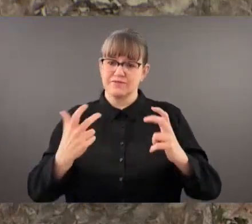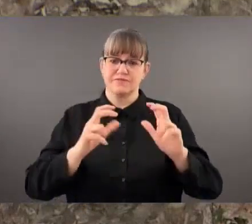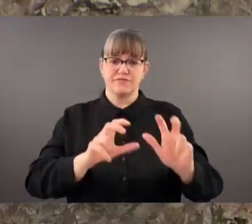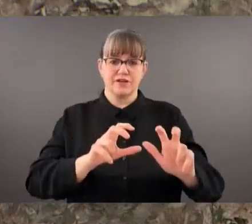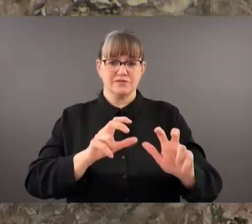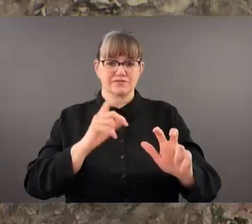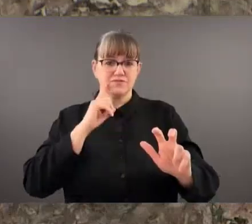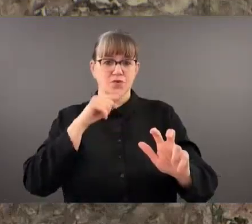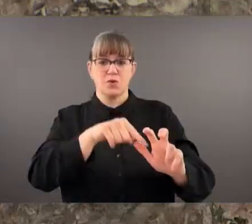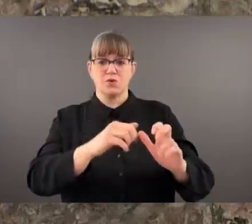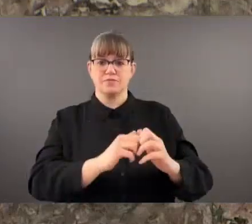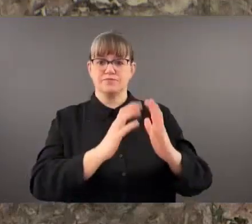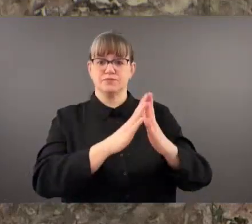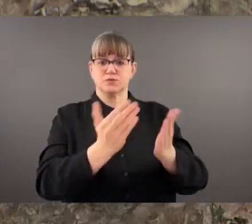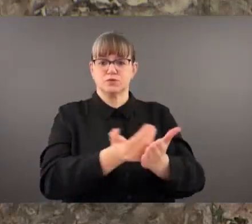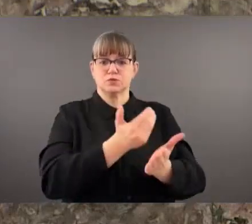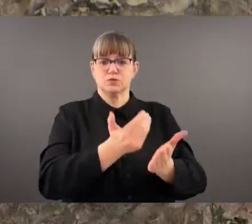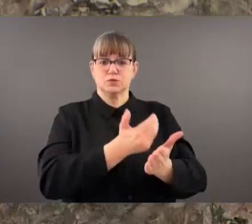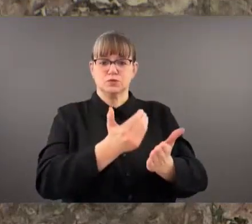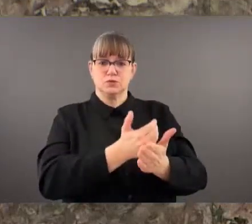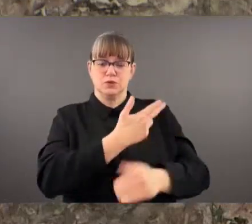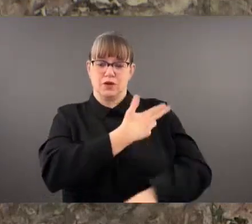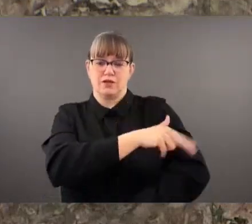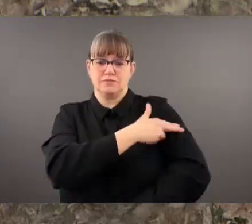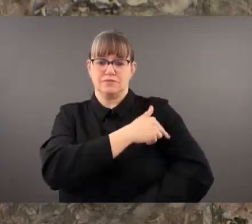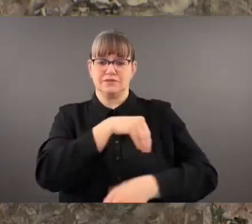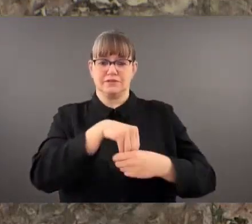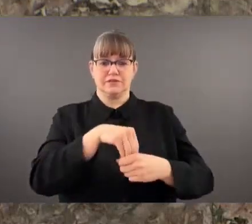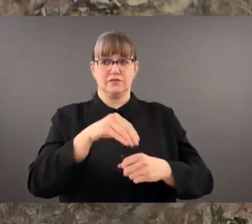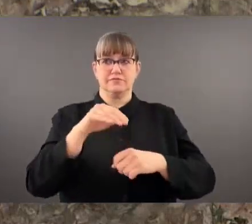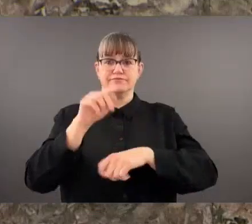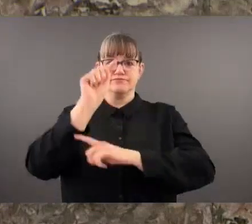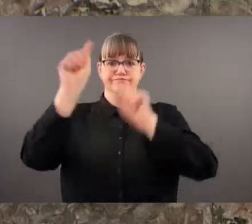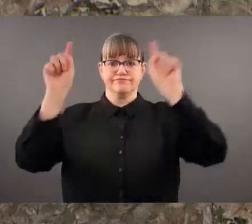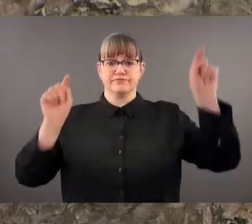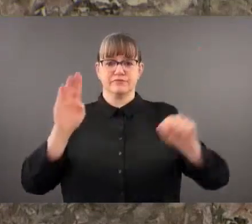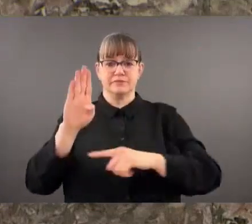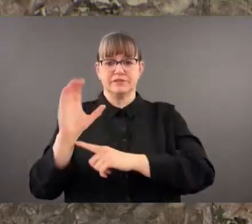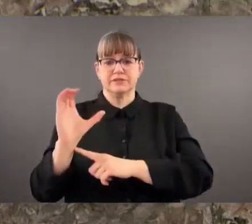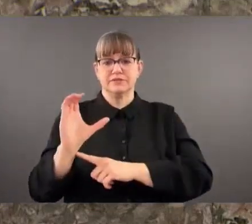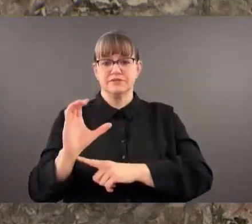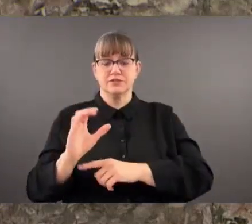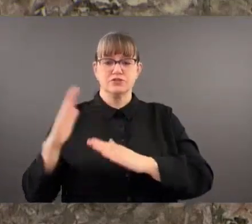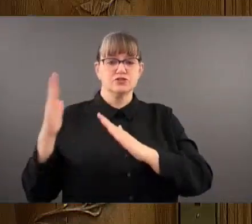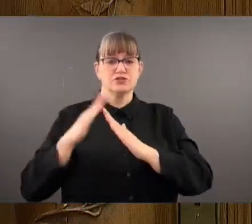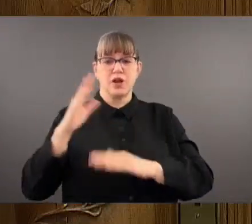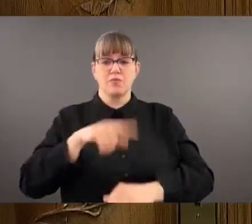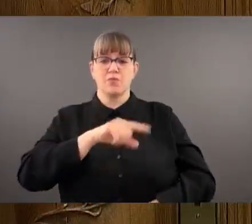that people have that top-notch care, the care that they deserve here in British Columbia.